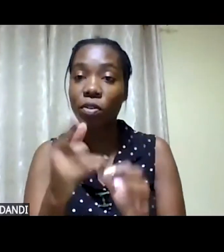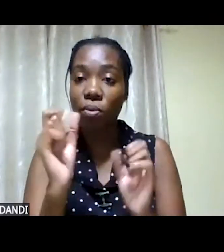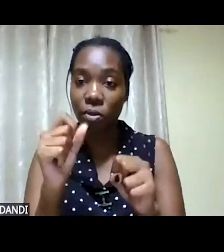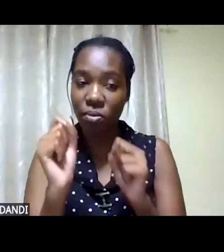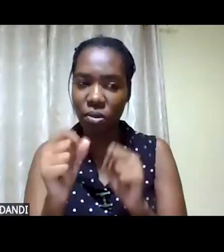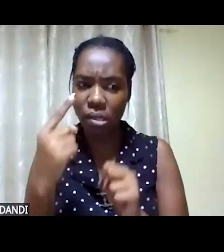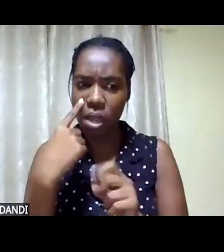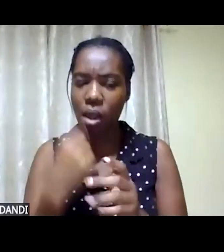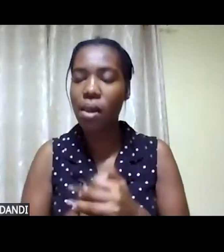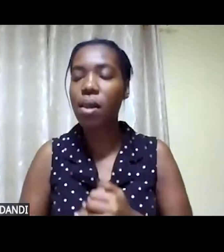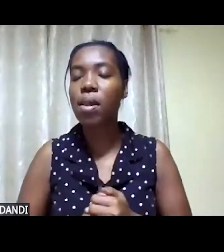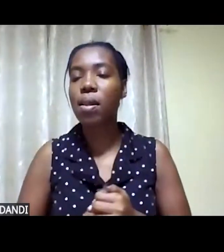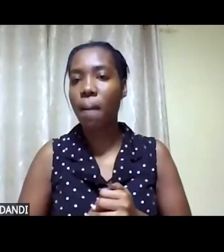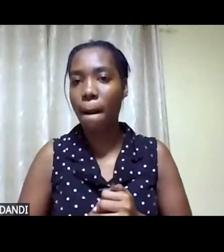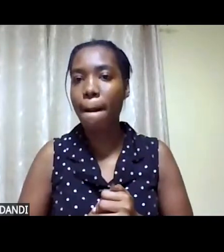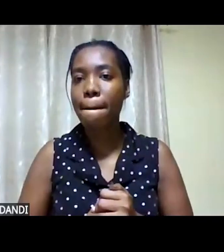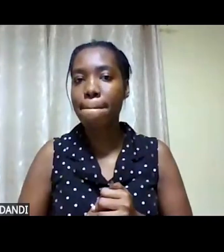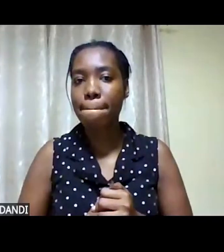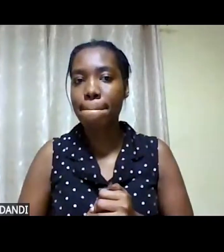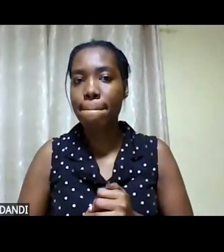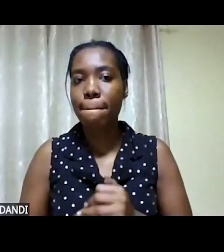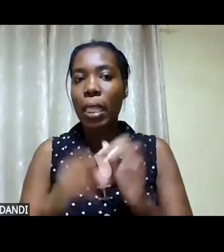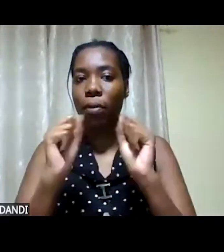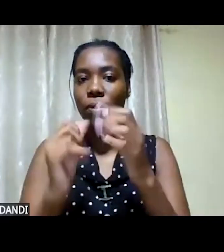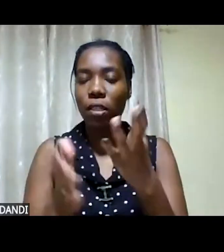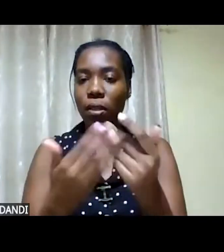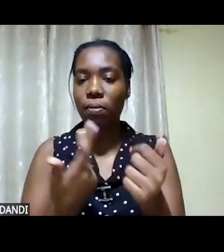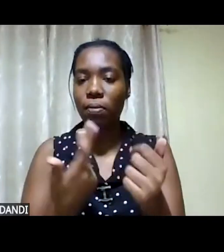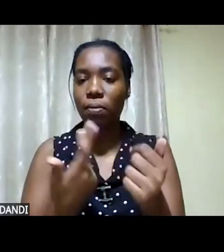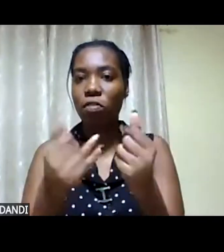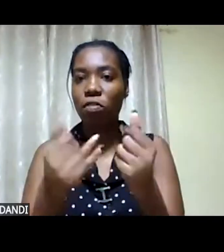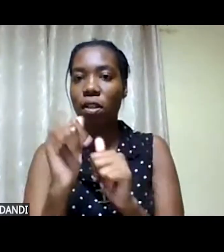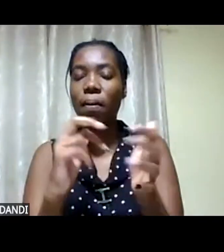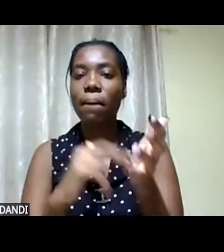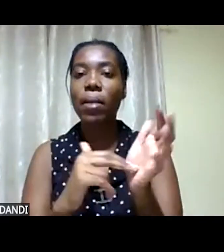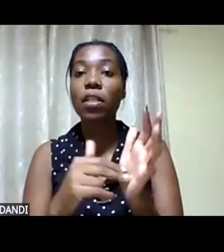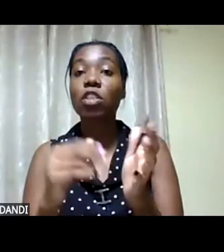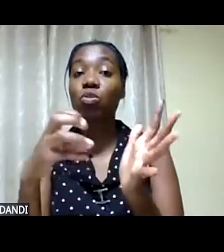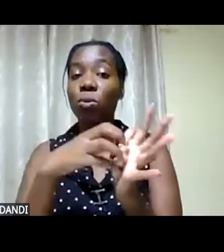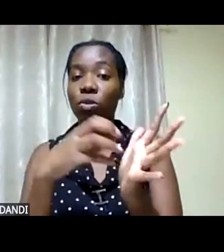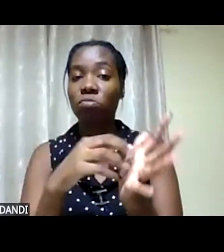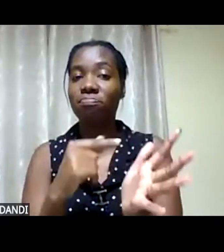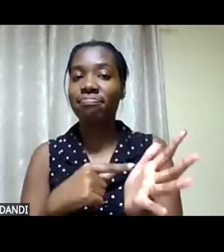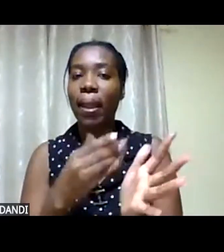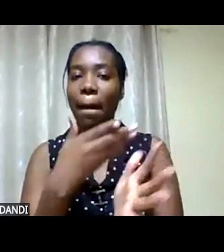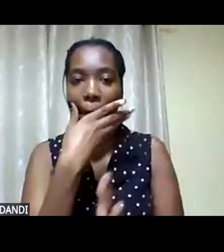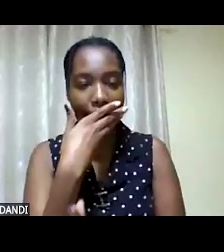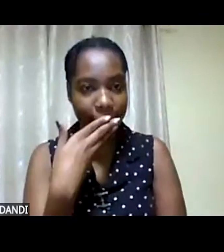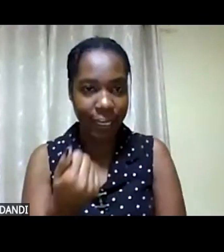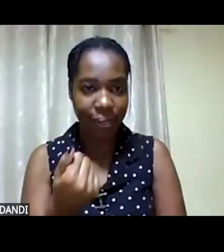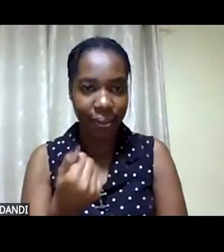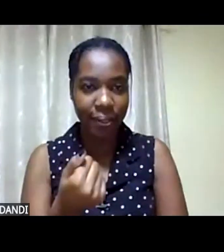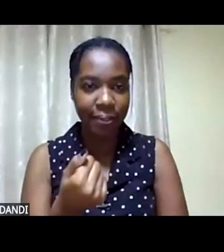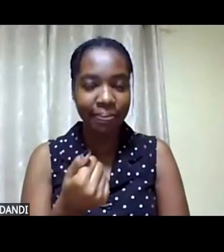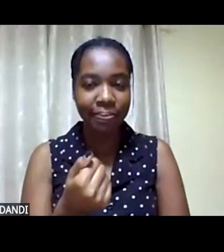they can that can help curb this, then it is a better situation. It is always almost